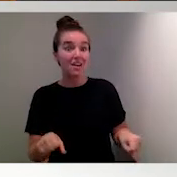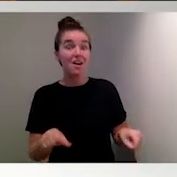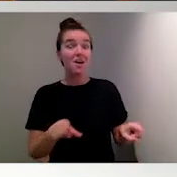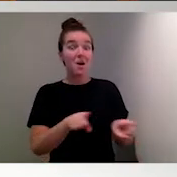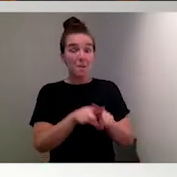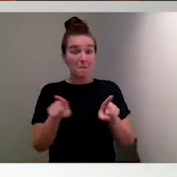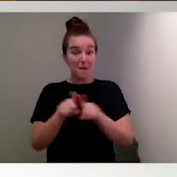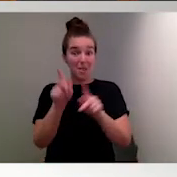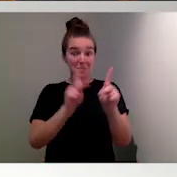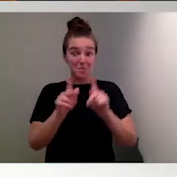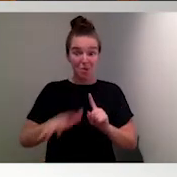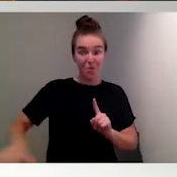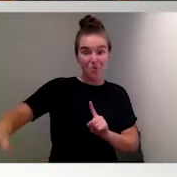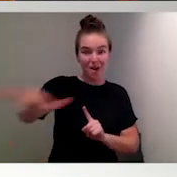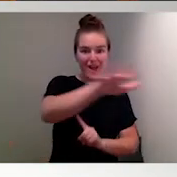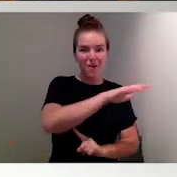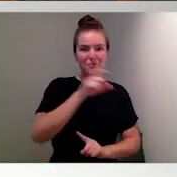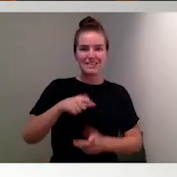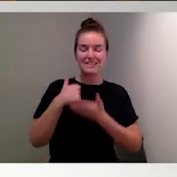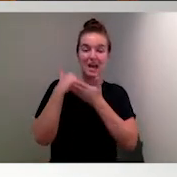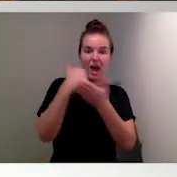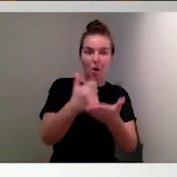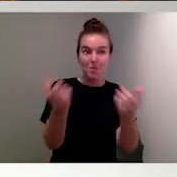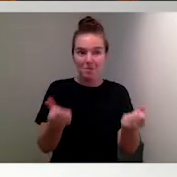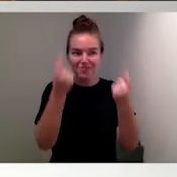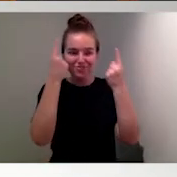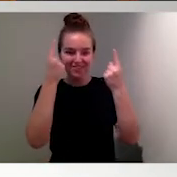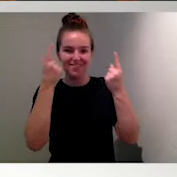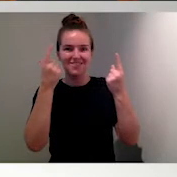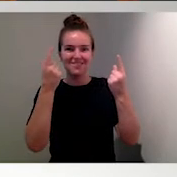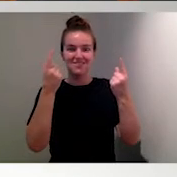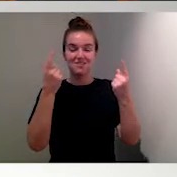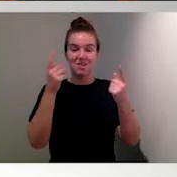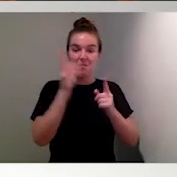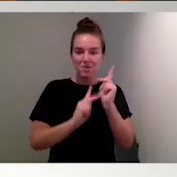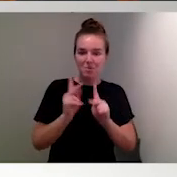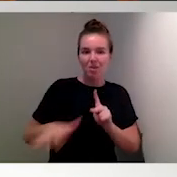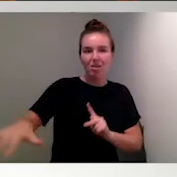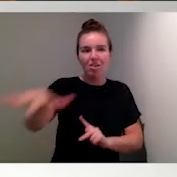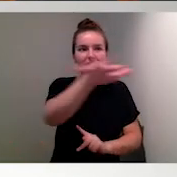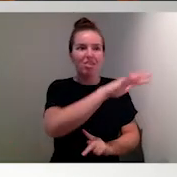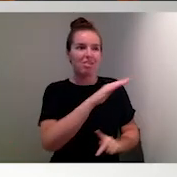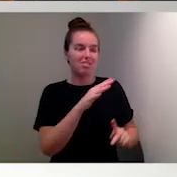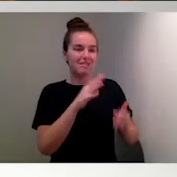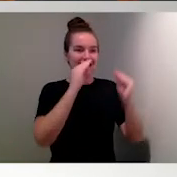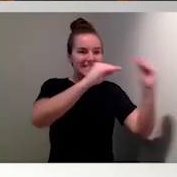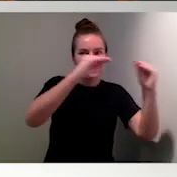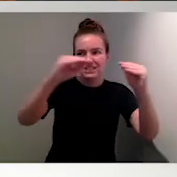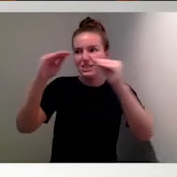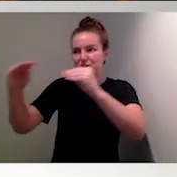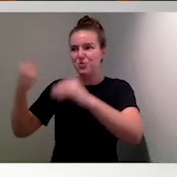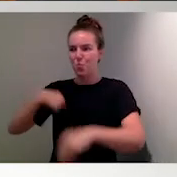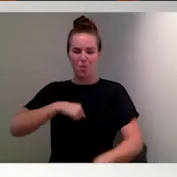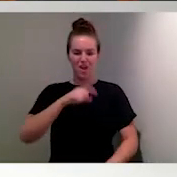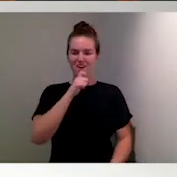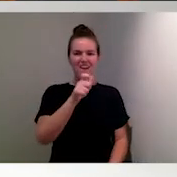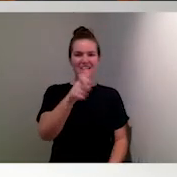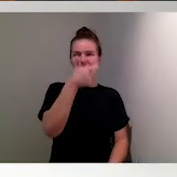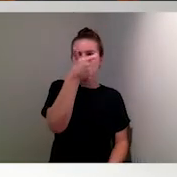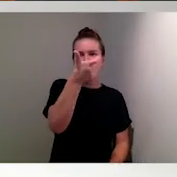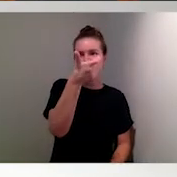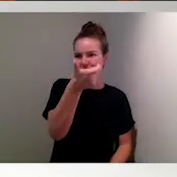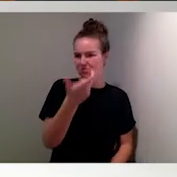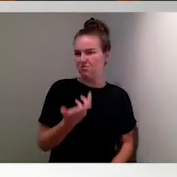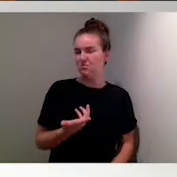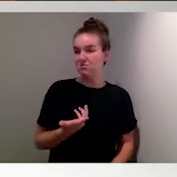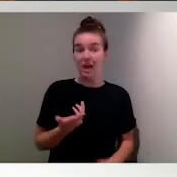to teach those around us that we're not spectators. And we do that by getting out. We do that by